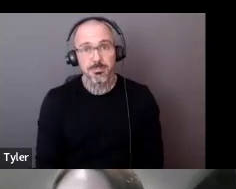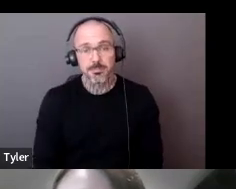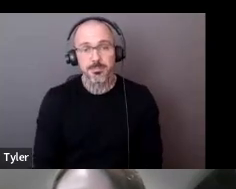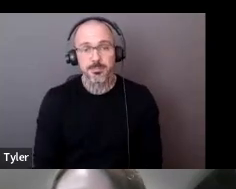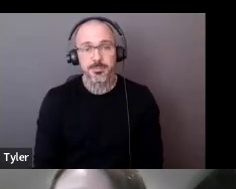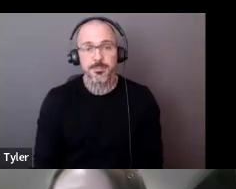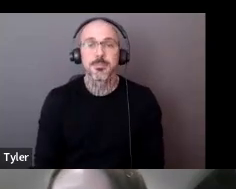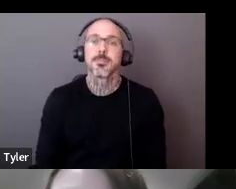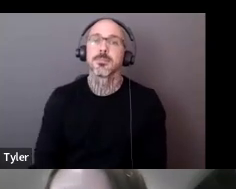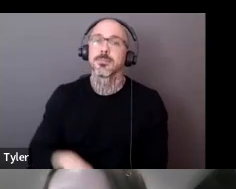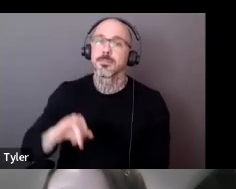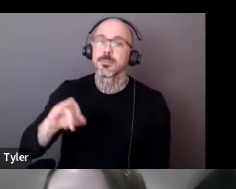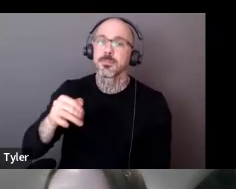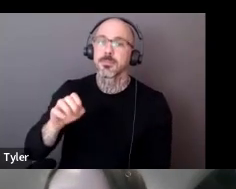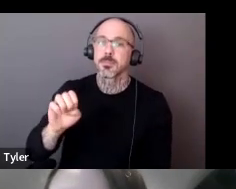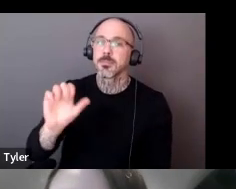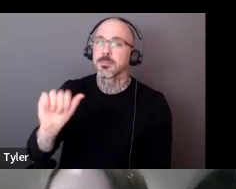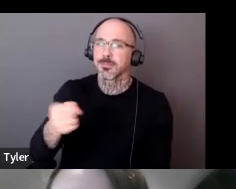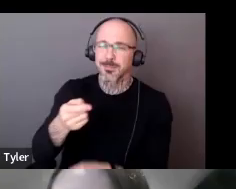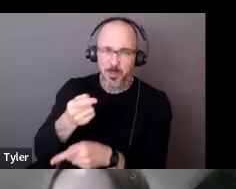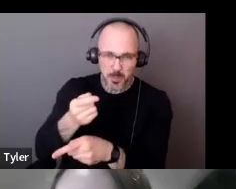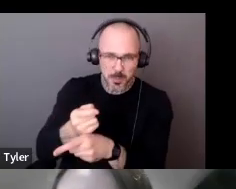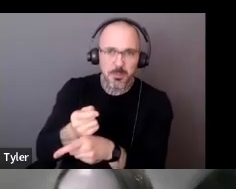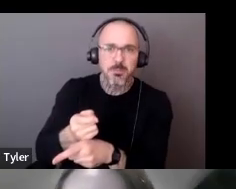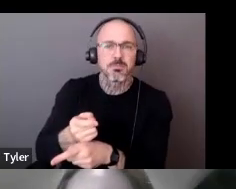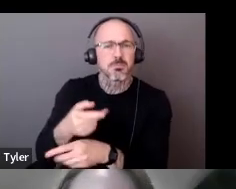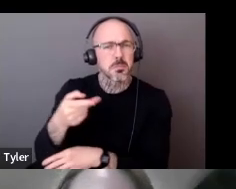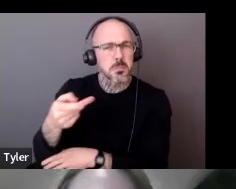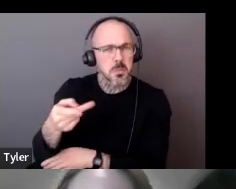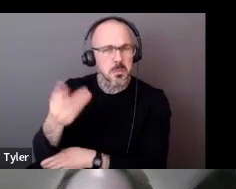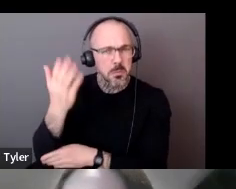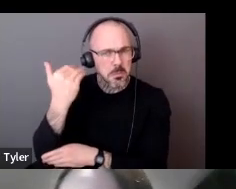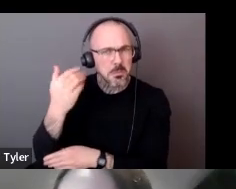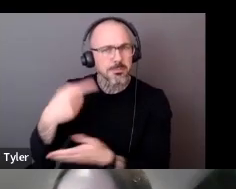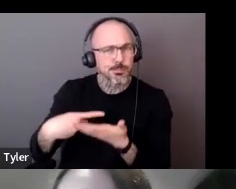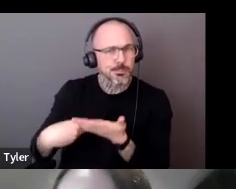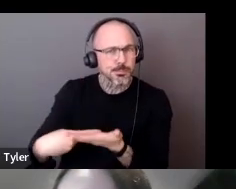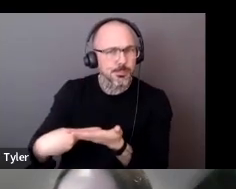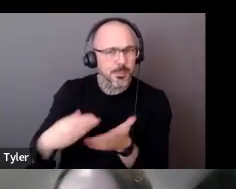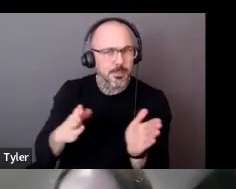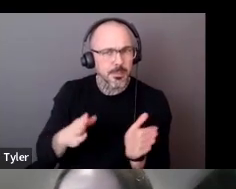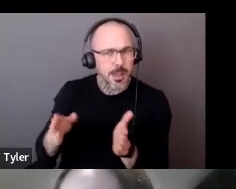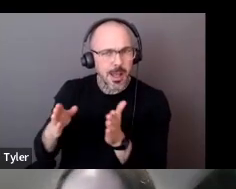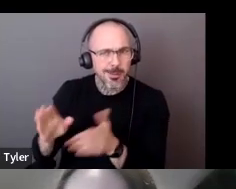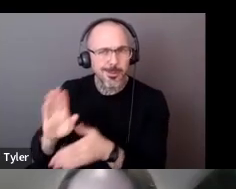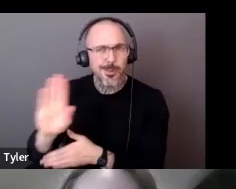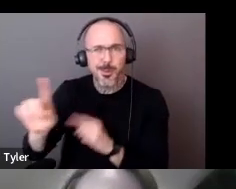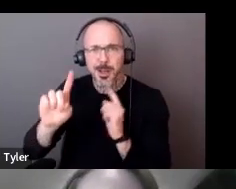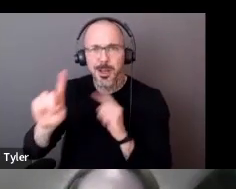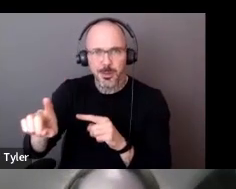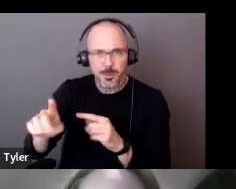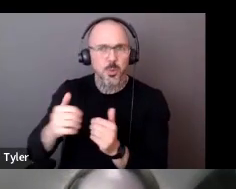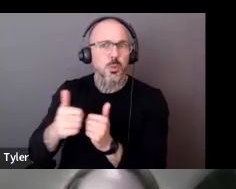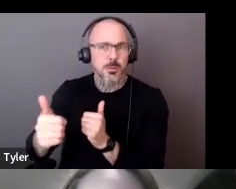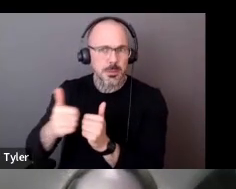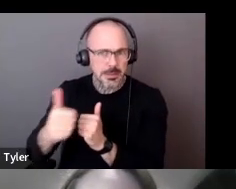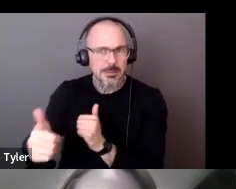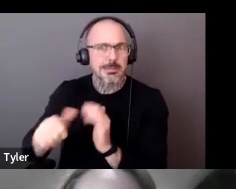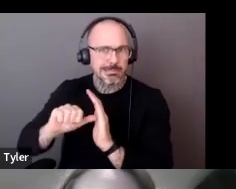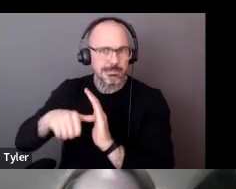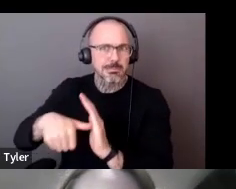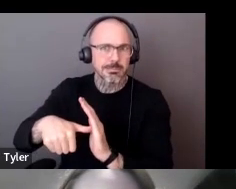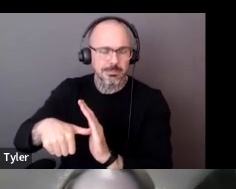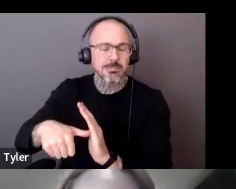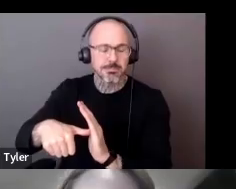Transportation was a huge topic between you and I when we were discussing your answers. So thank you,